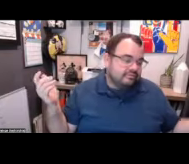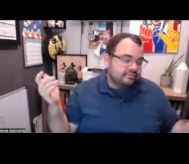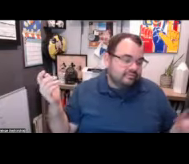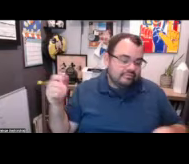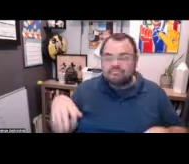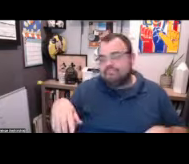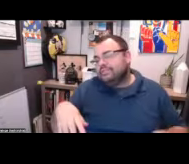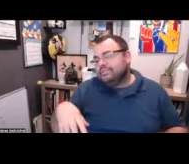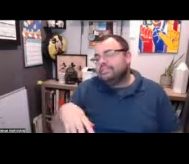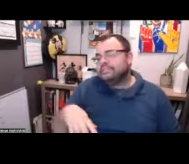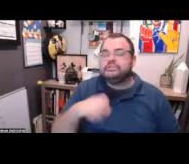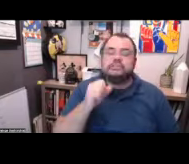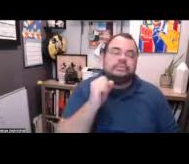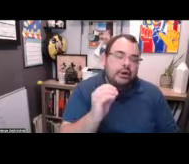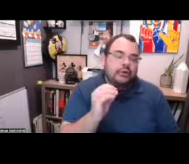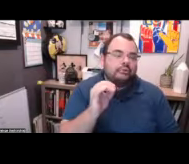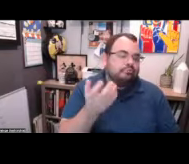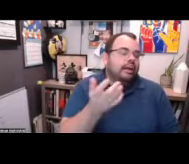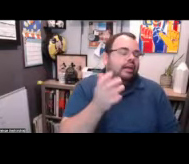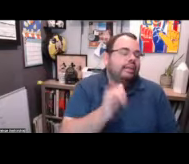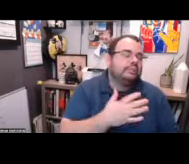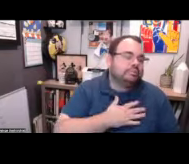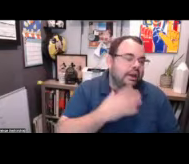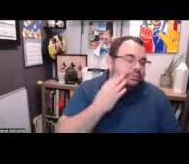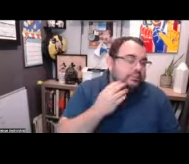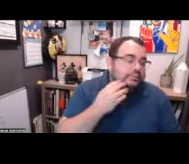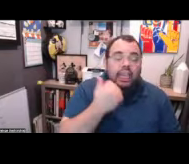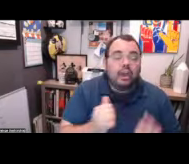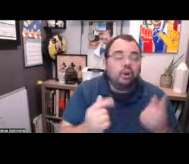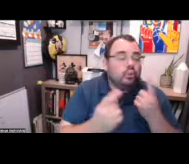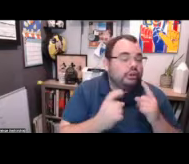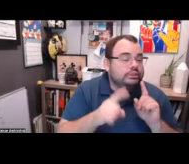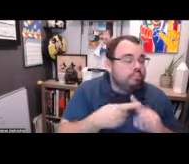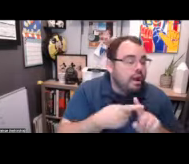in and listen, because you never know when it can happen to you or to someone